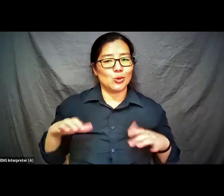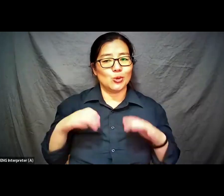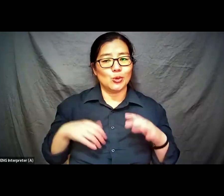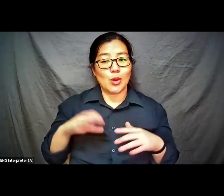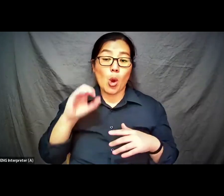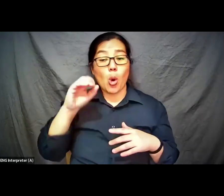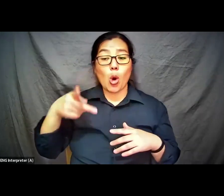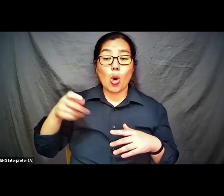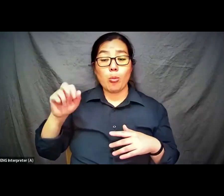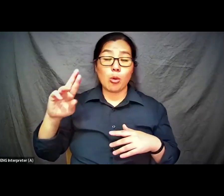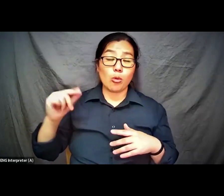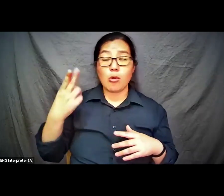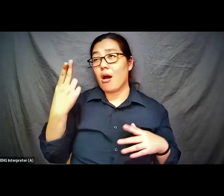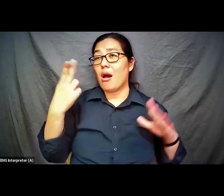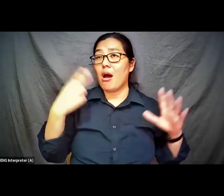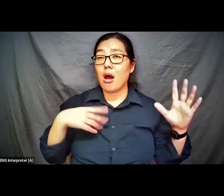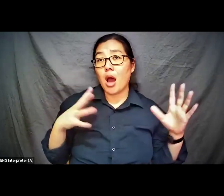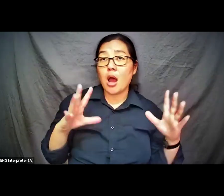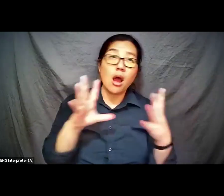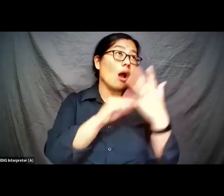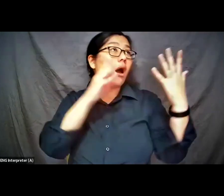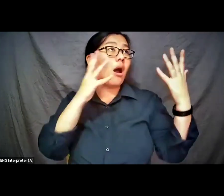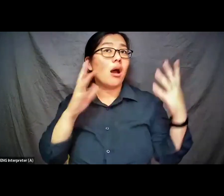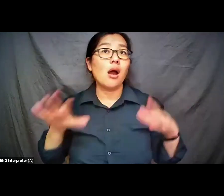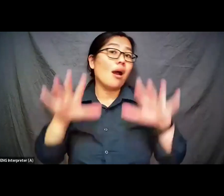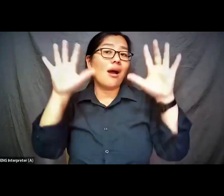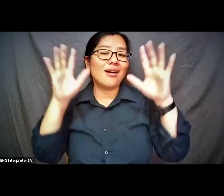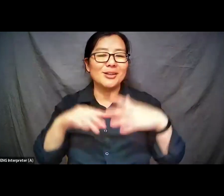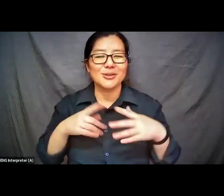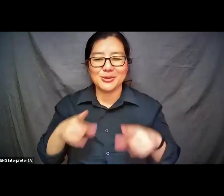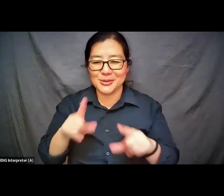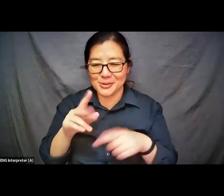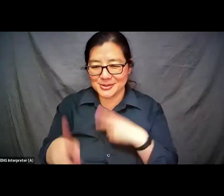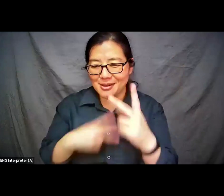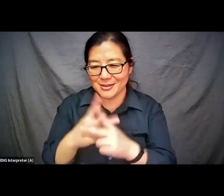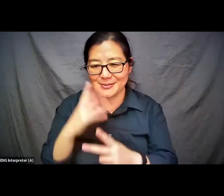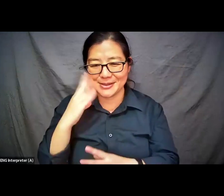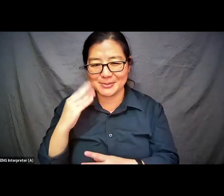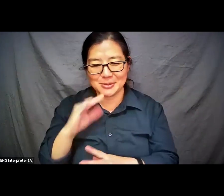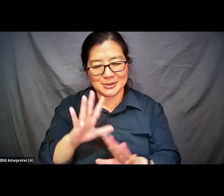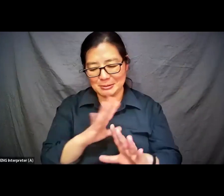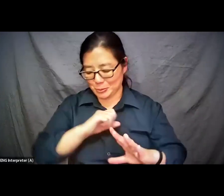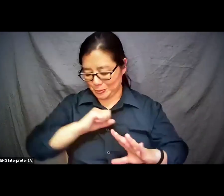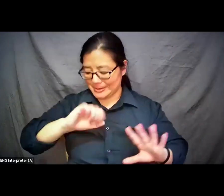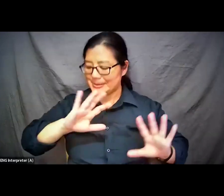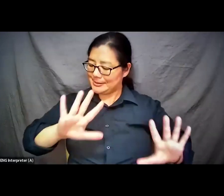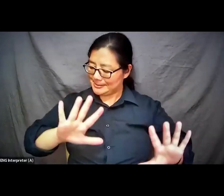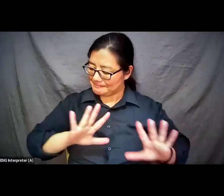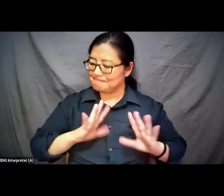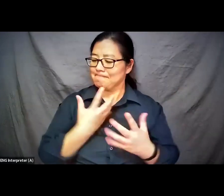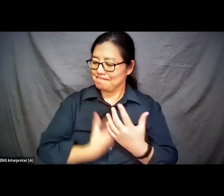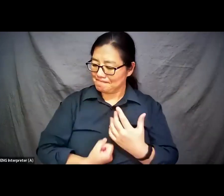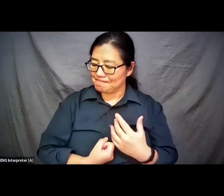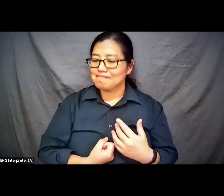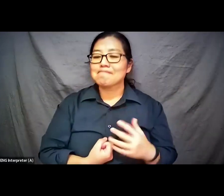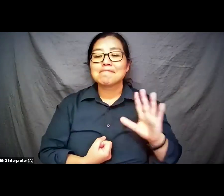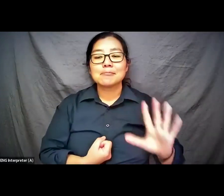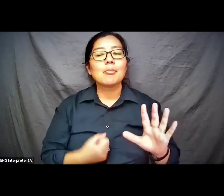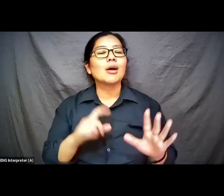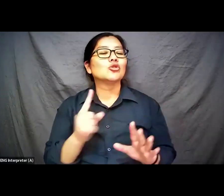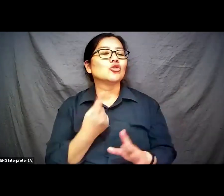really wanted to, my final thoughts were, everyone has a place